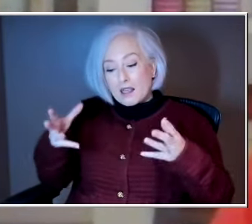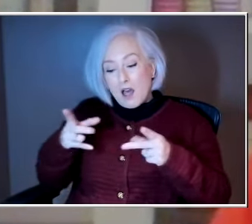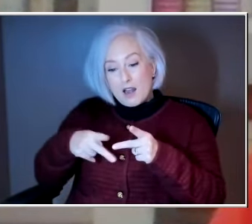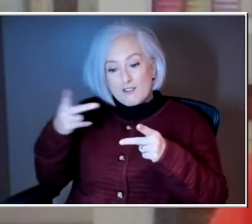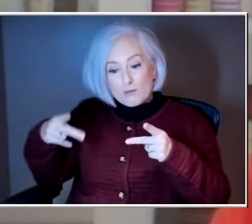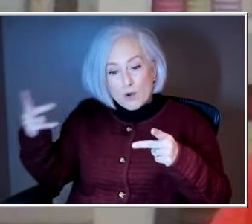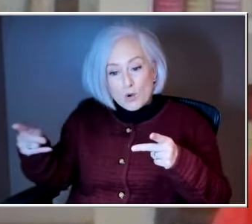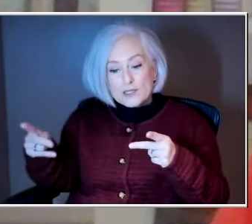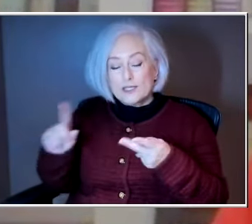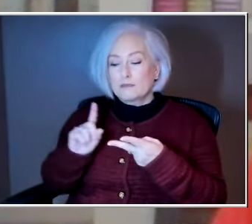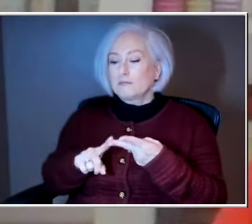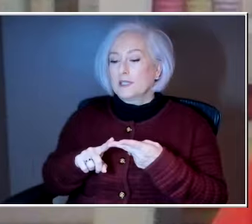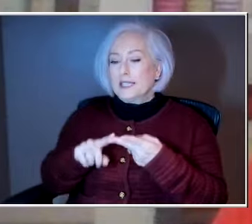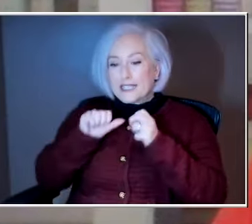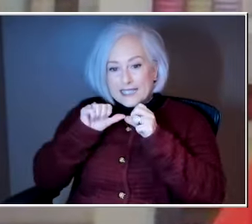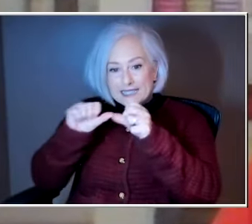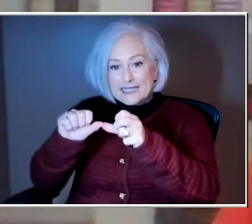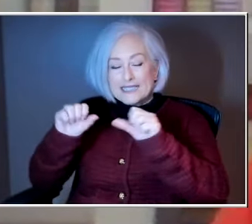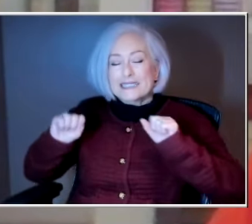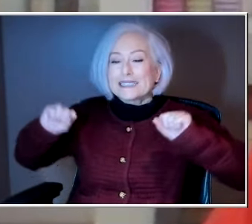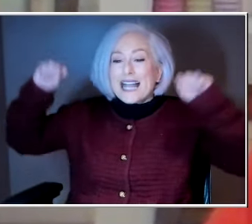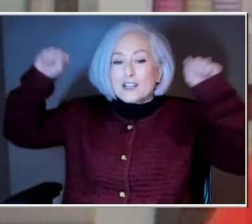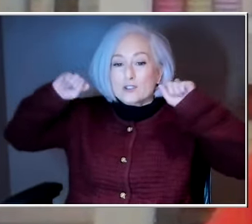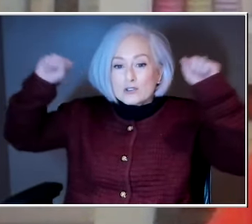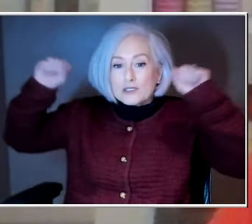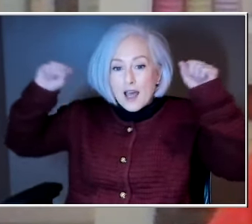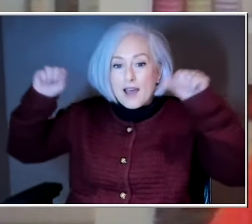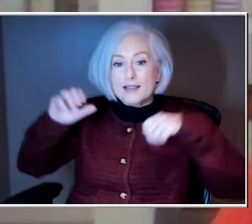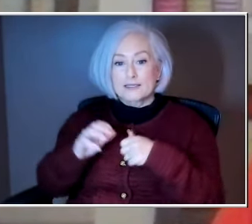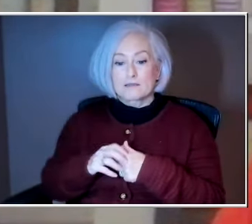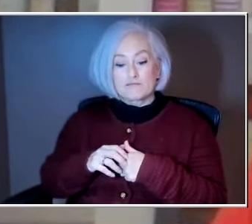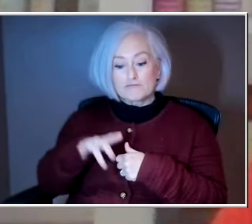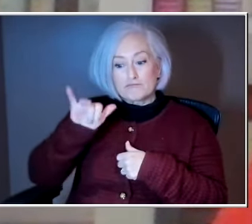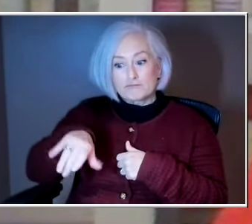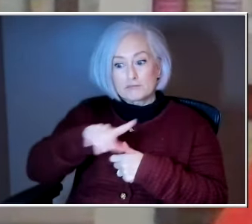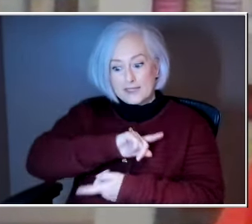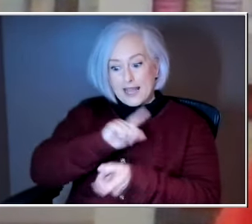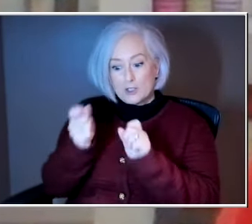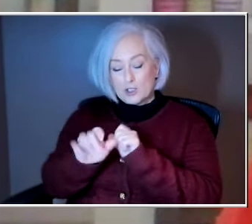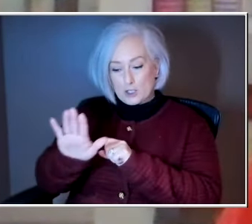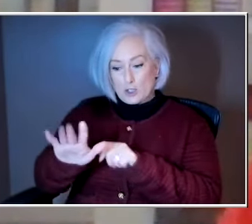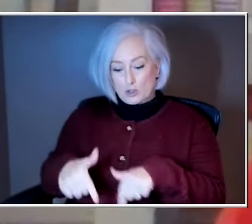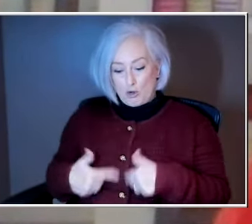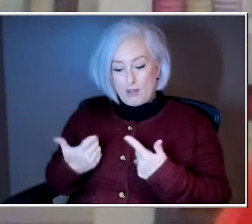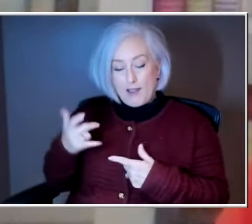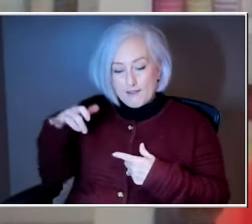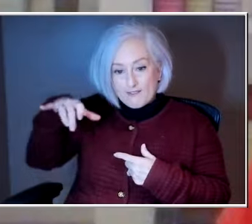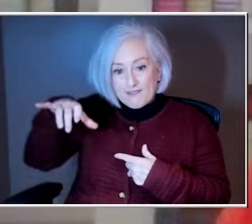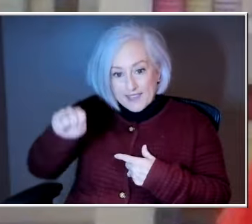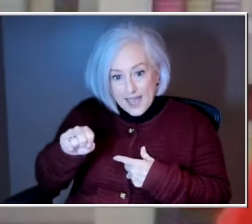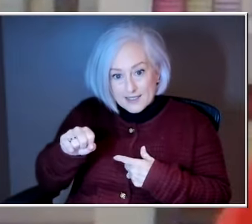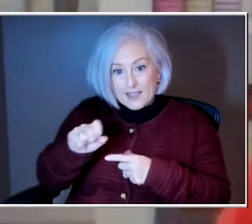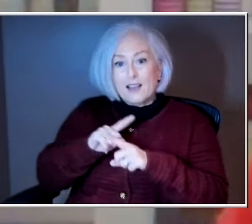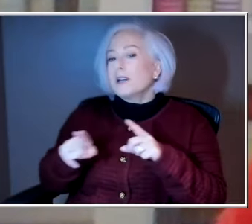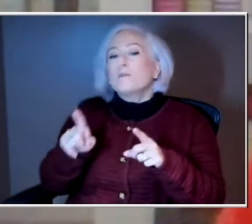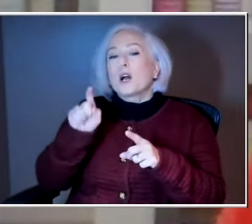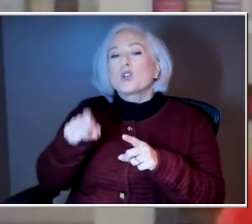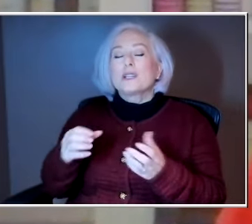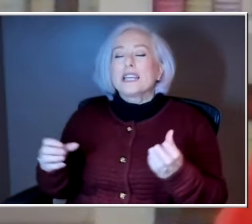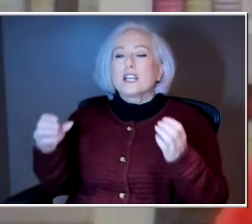And so while this is a life-changing surgery, you need other tools in that toolbox